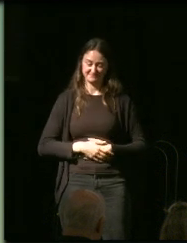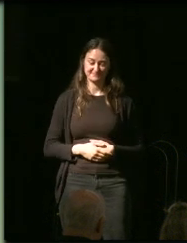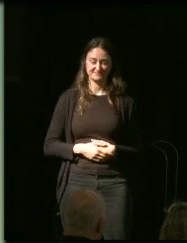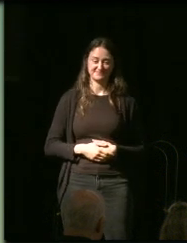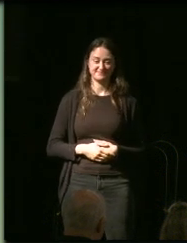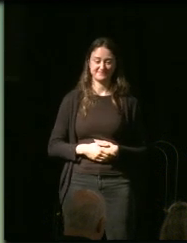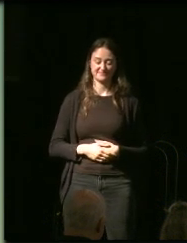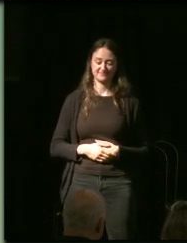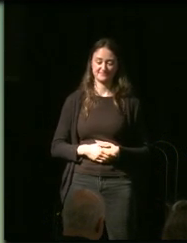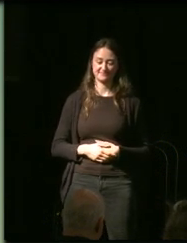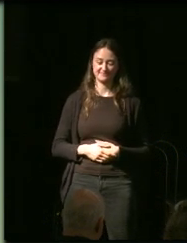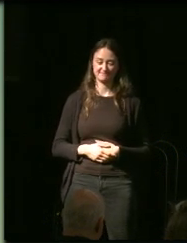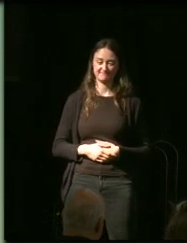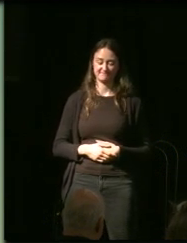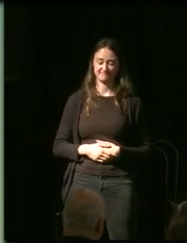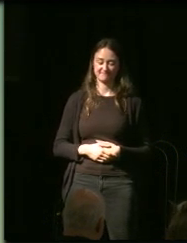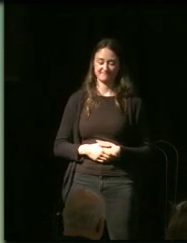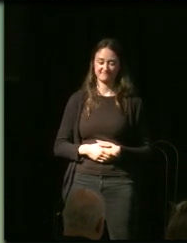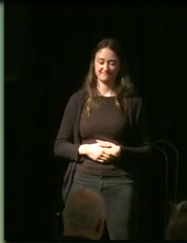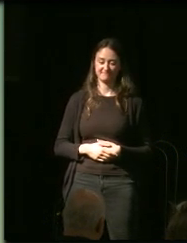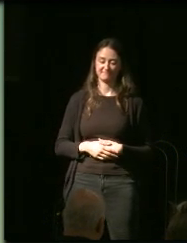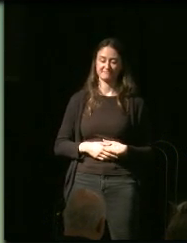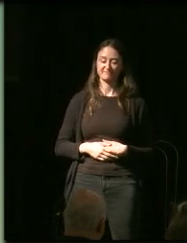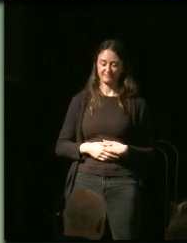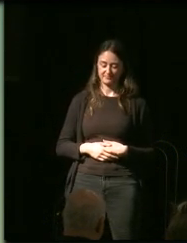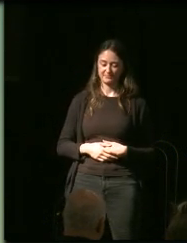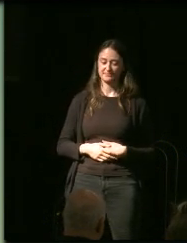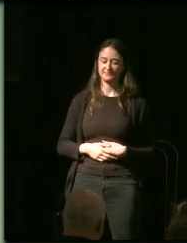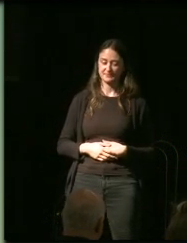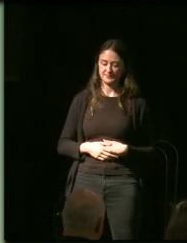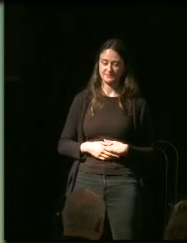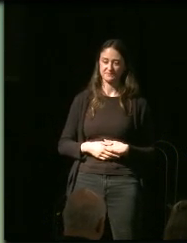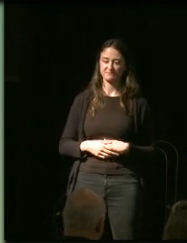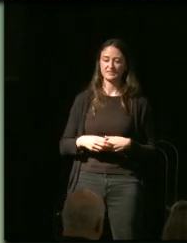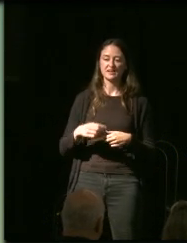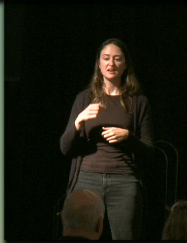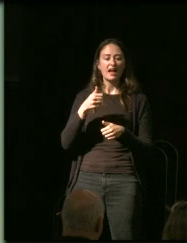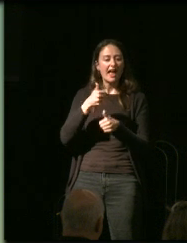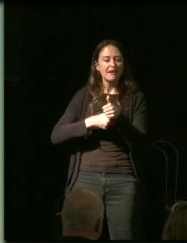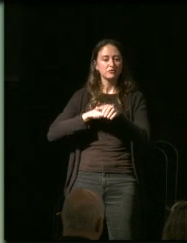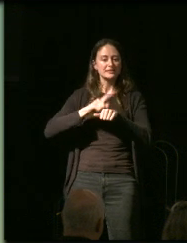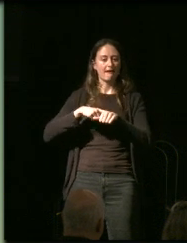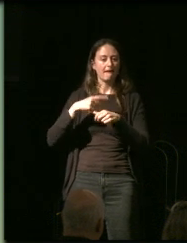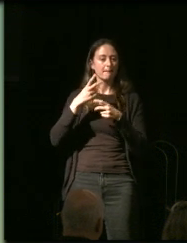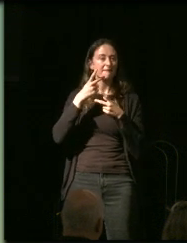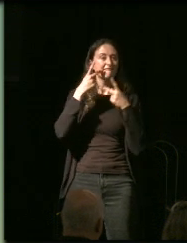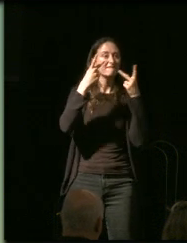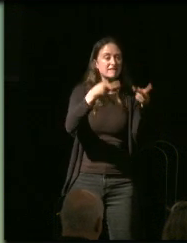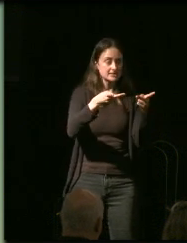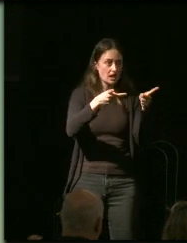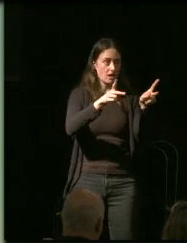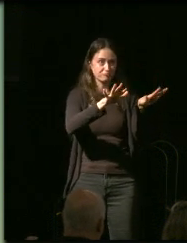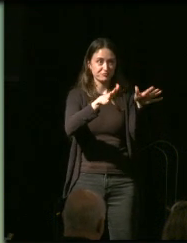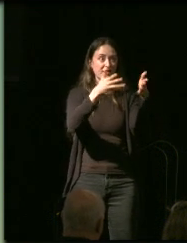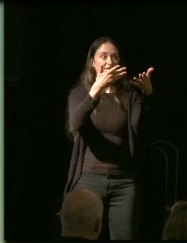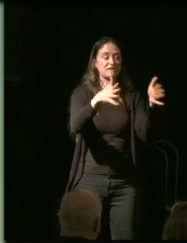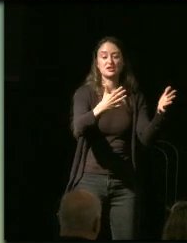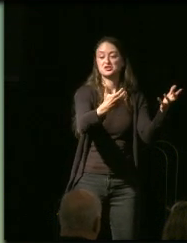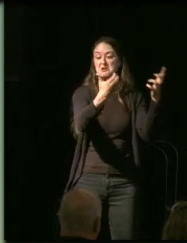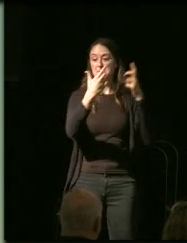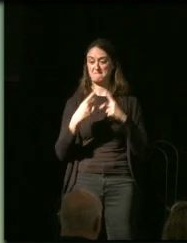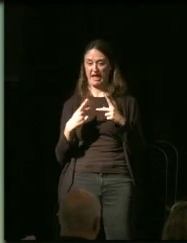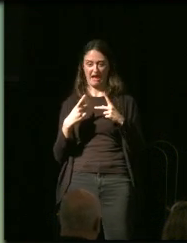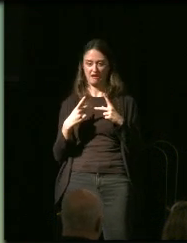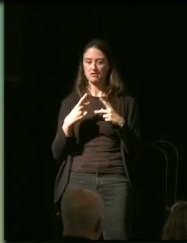you have to do in between each study or each visit. Um, so we don't have to